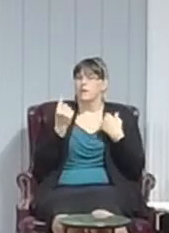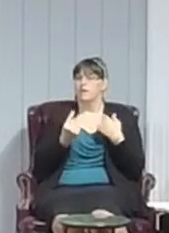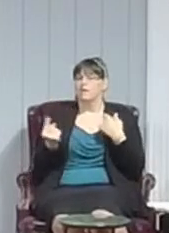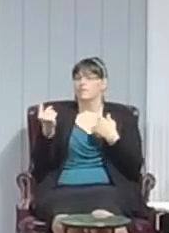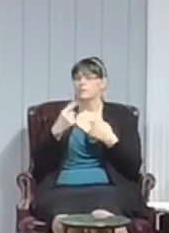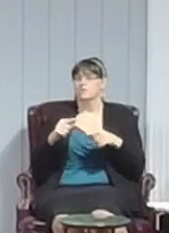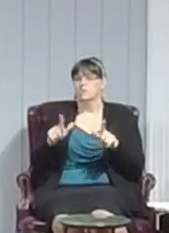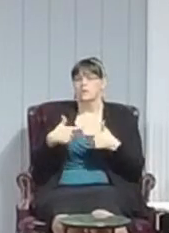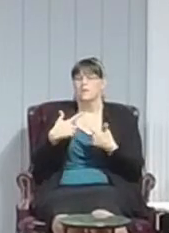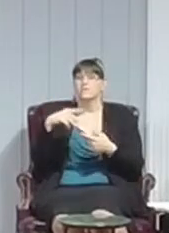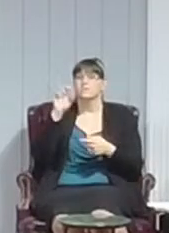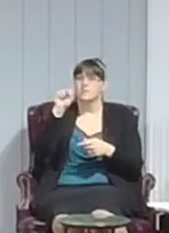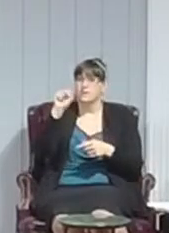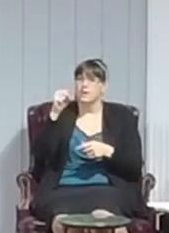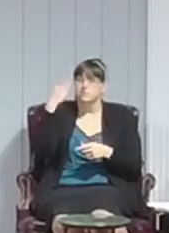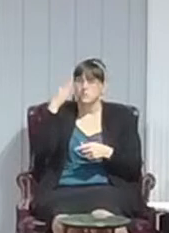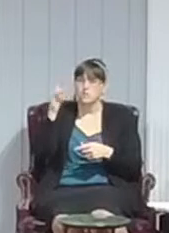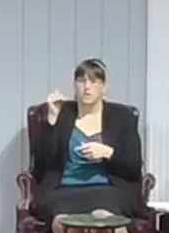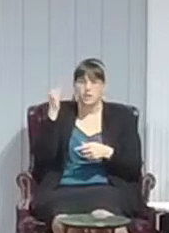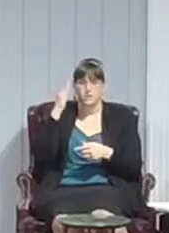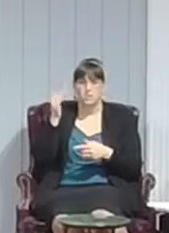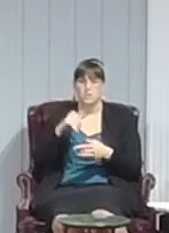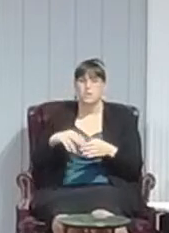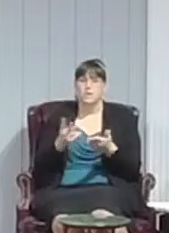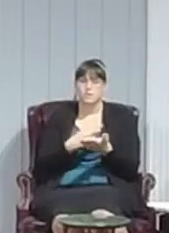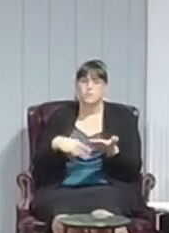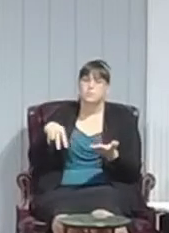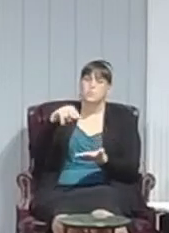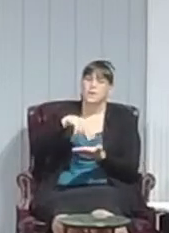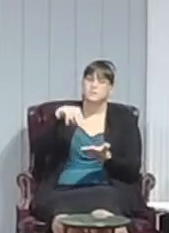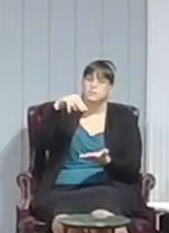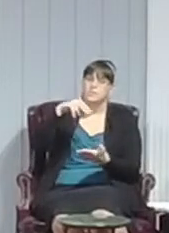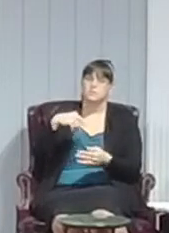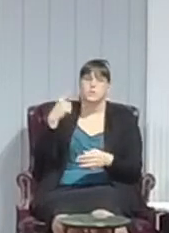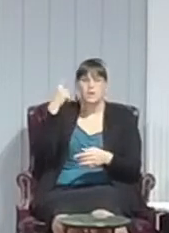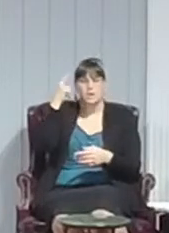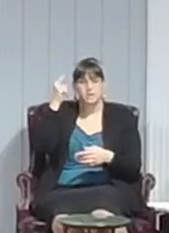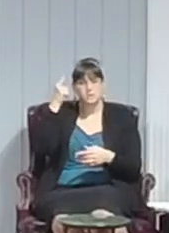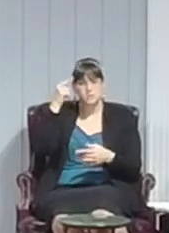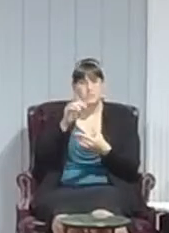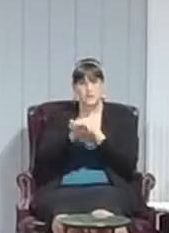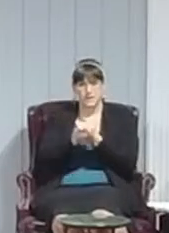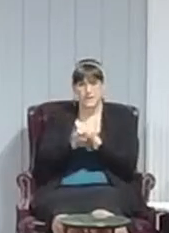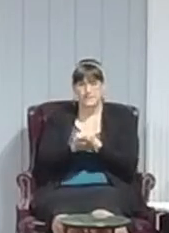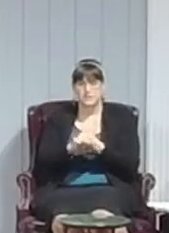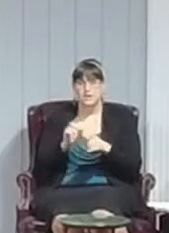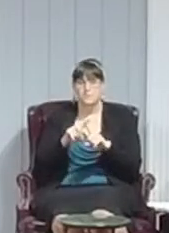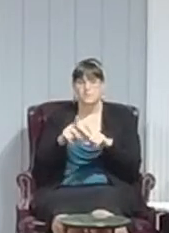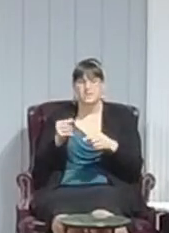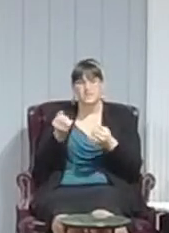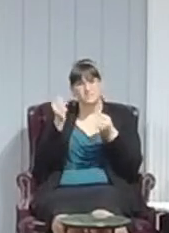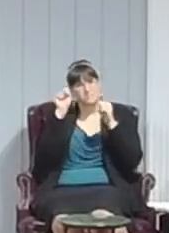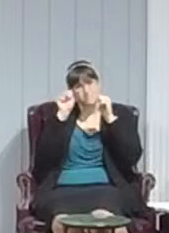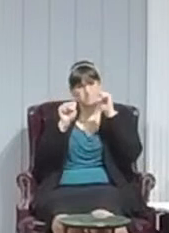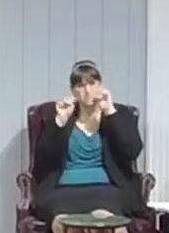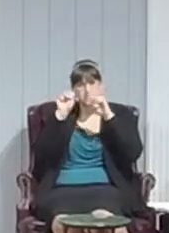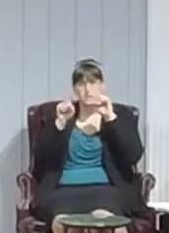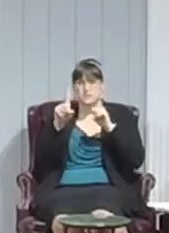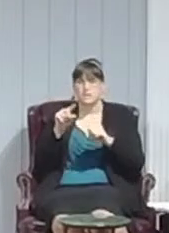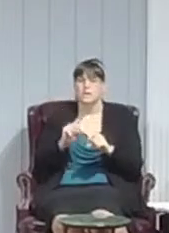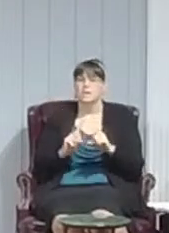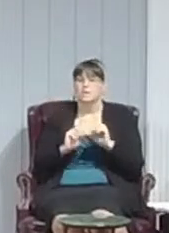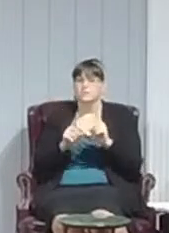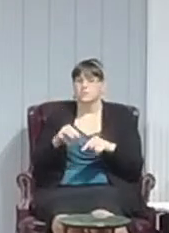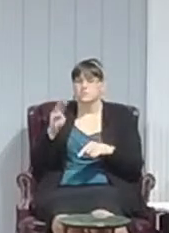life. Yeah, Lord, I know in the resurrection. And she believes, but there's kind of some doubt going on in her heart. And then she goes to